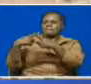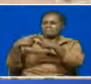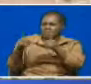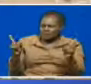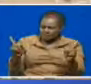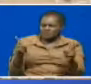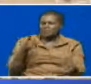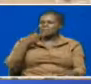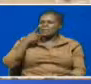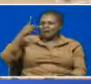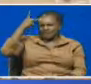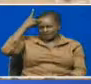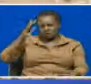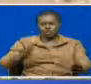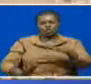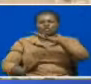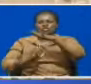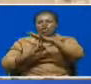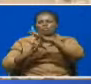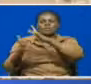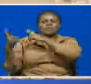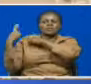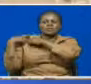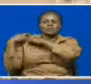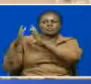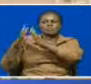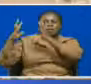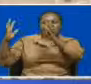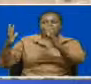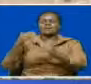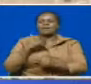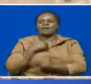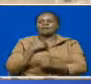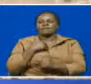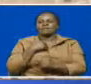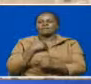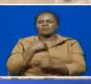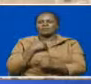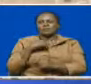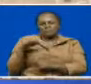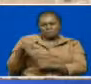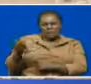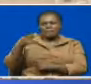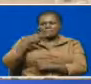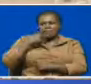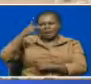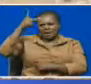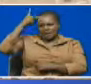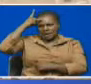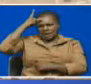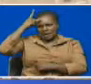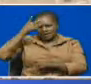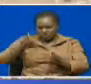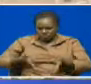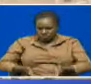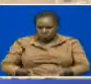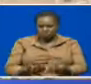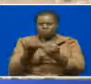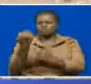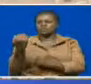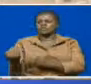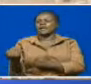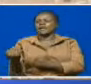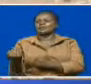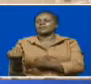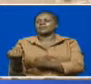that the parent takes the bigger chunk of responsibility because they are the ones who brought the child into